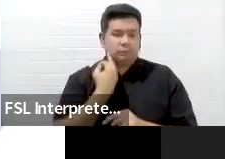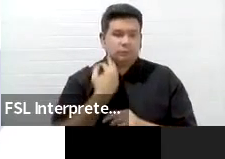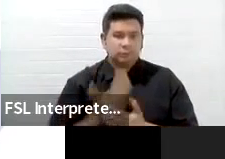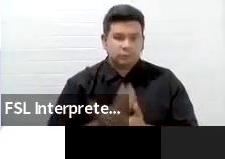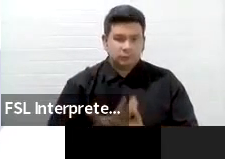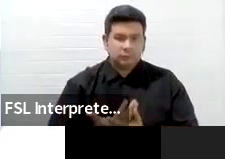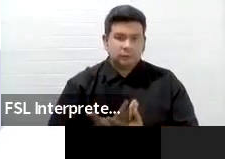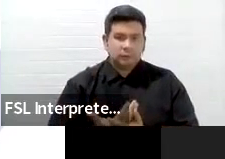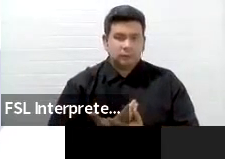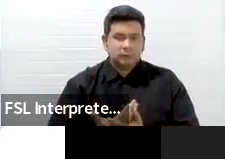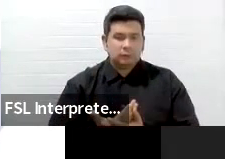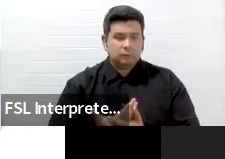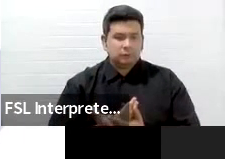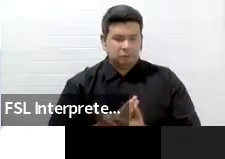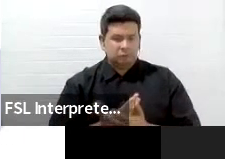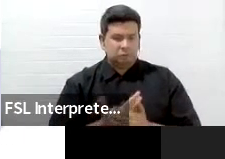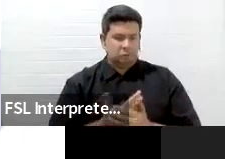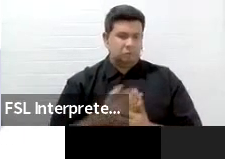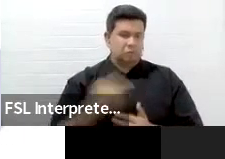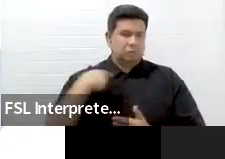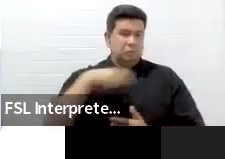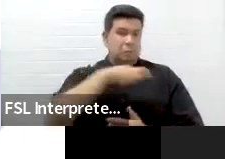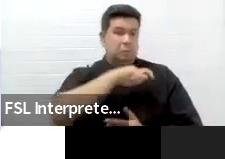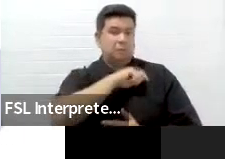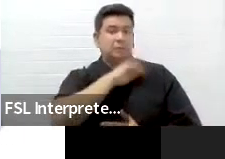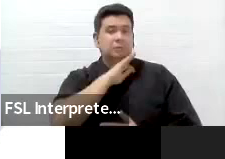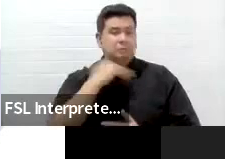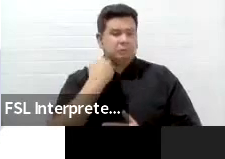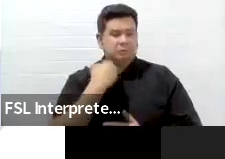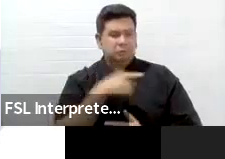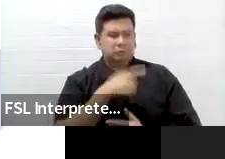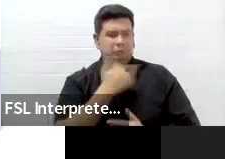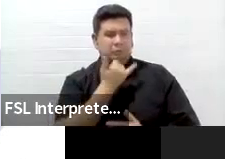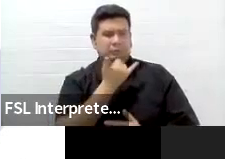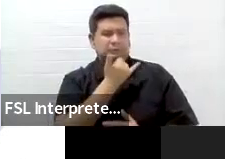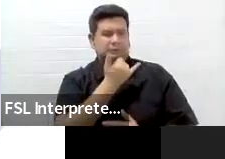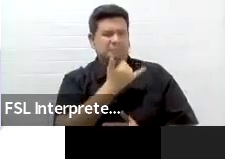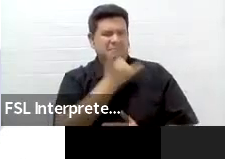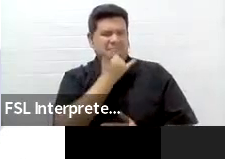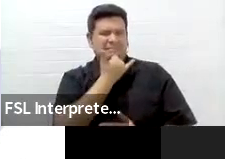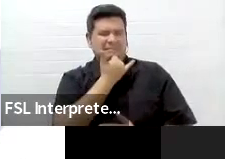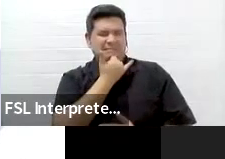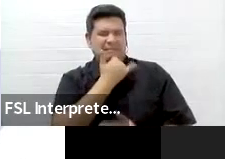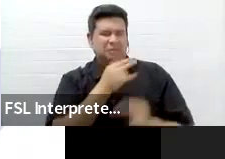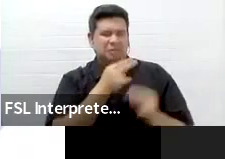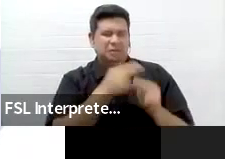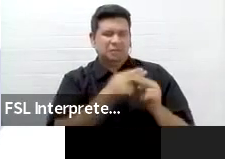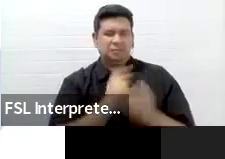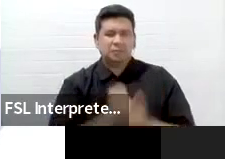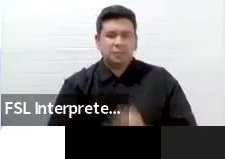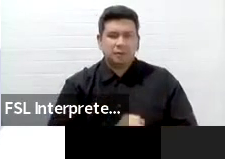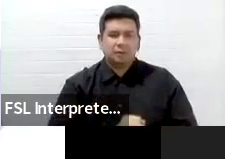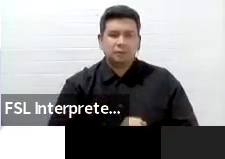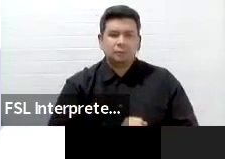political incorrectness of the term and historical incorrectness as well. It was not